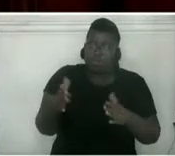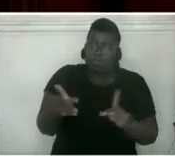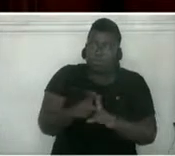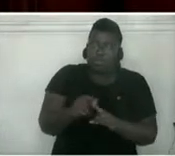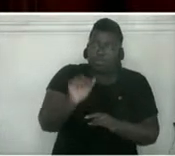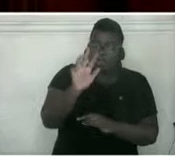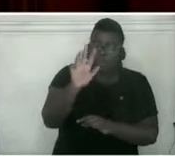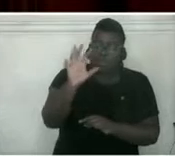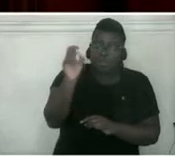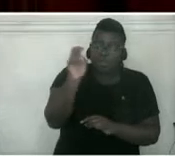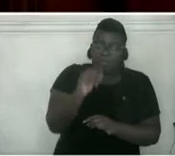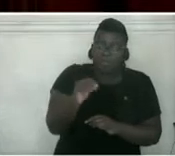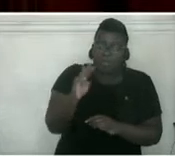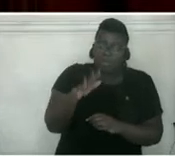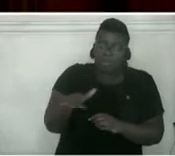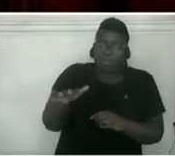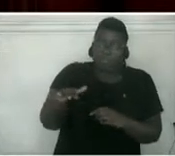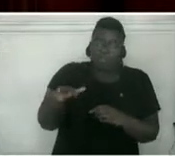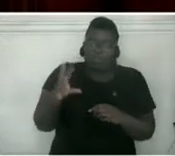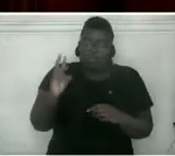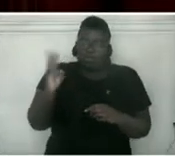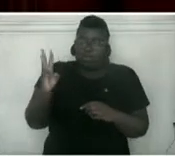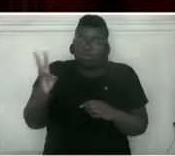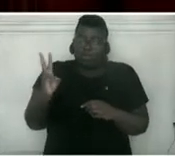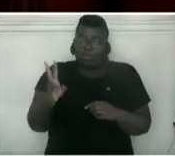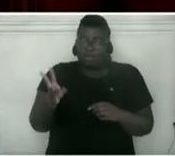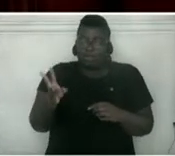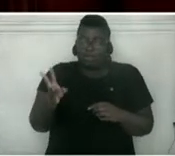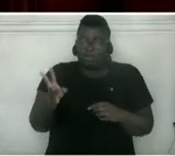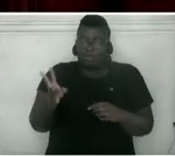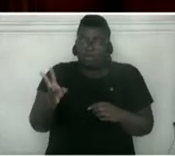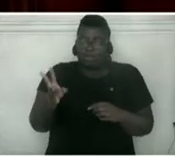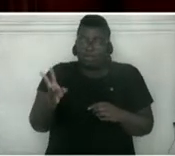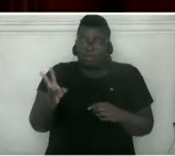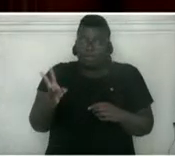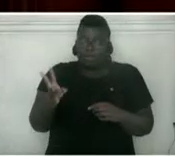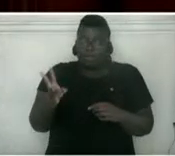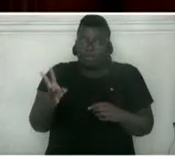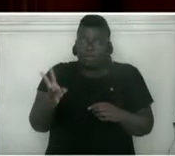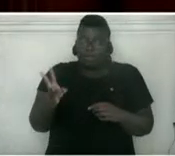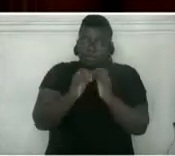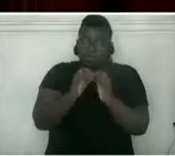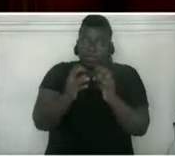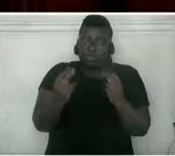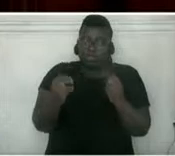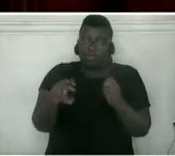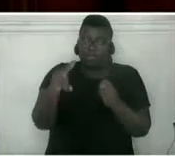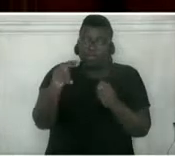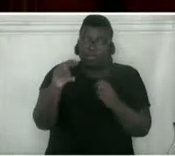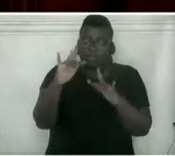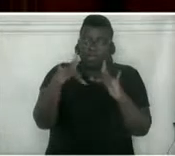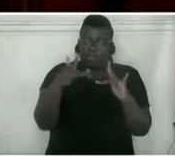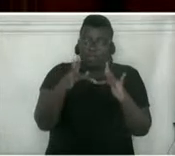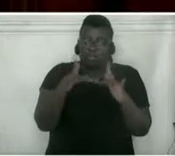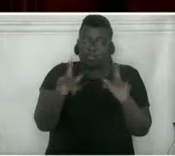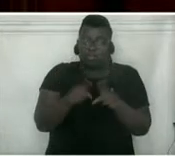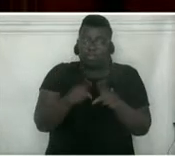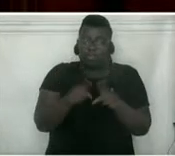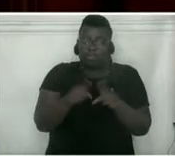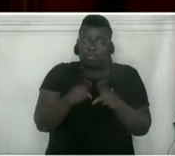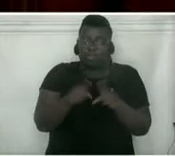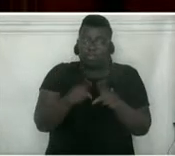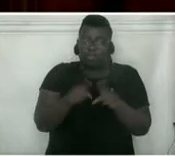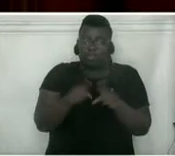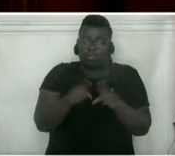9 billion will be spent on maintaining the existing network, and over the next 3 years, through